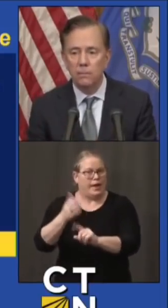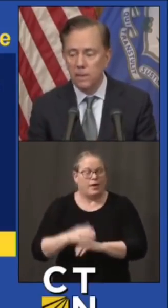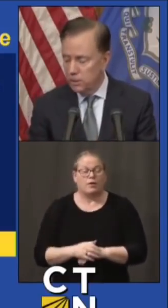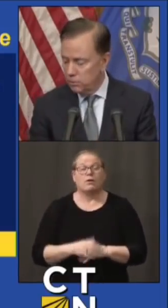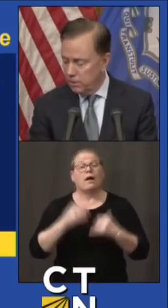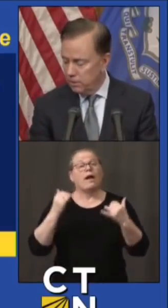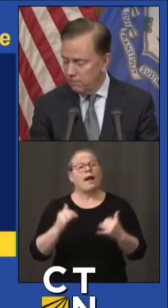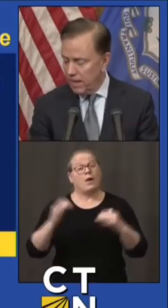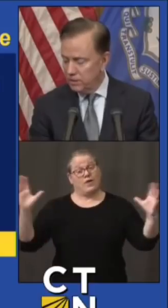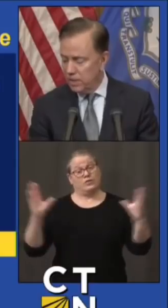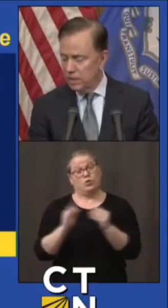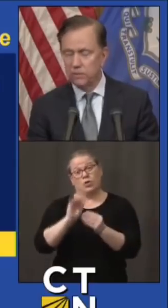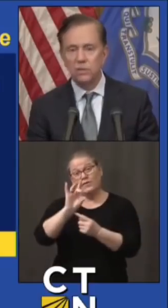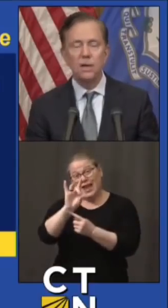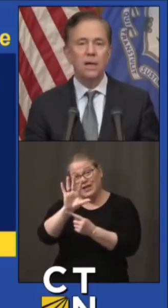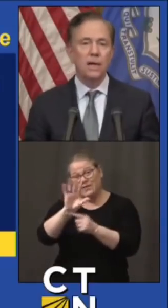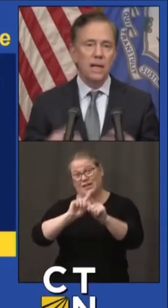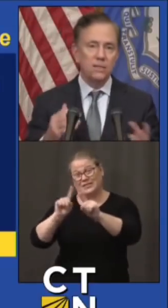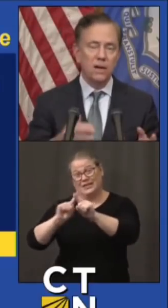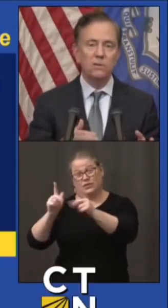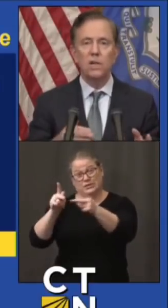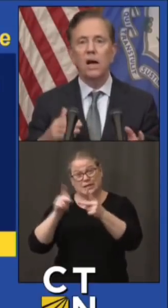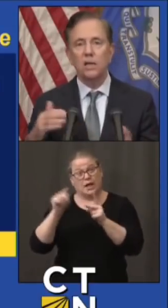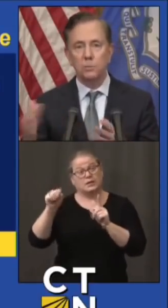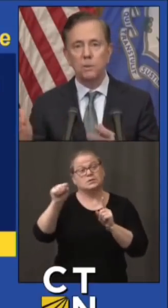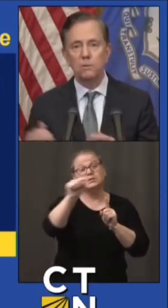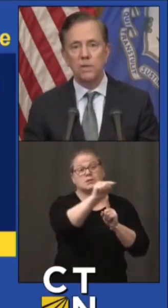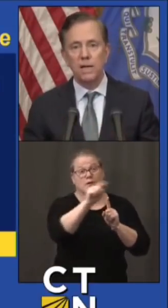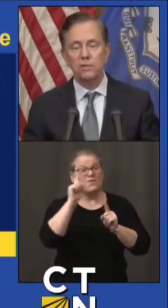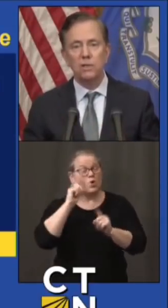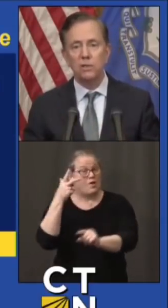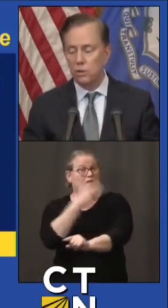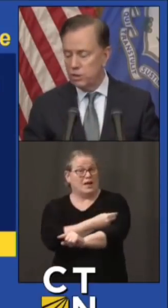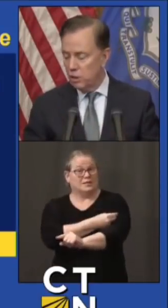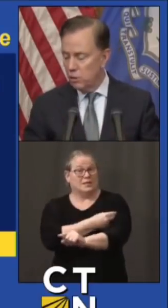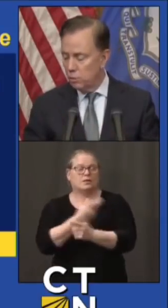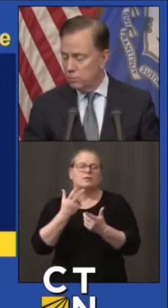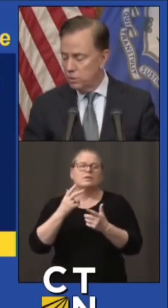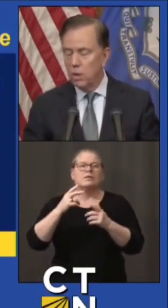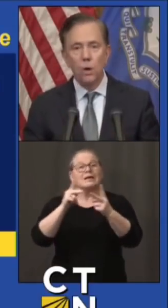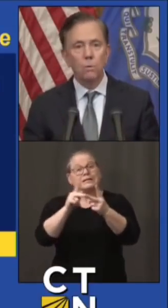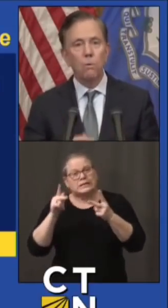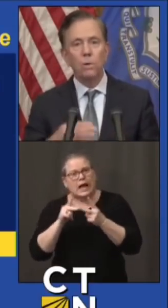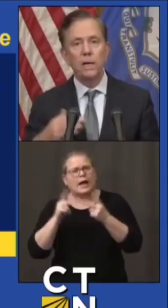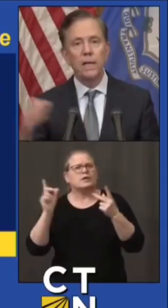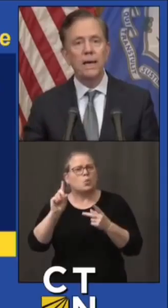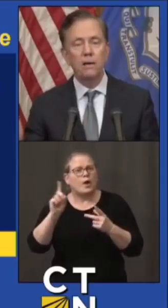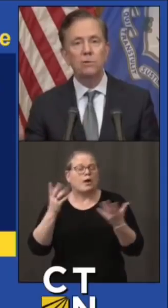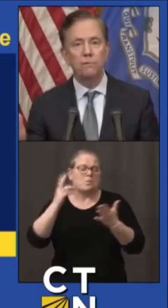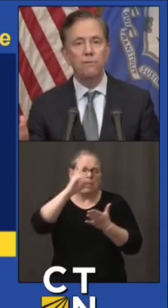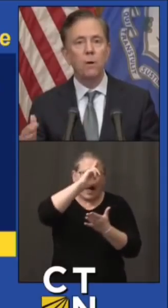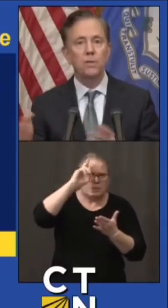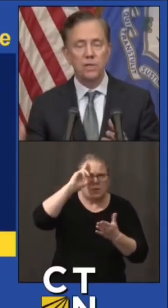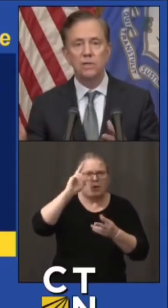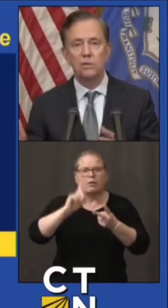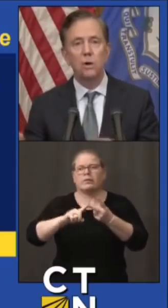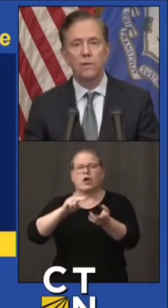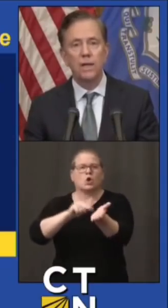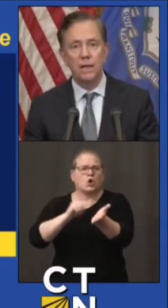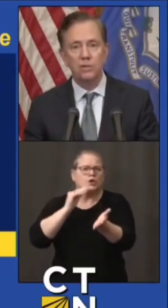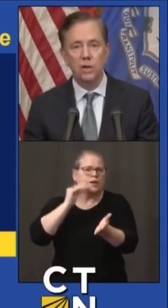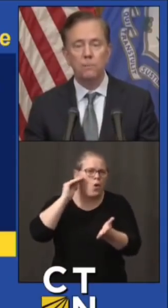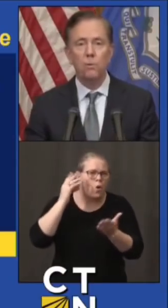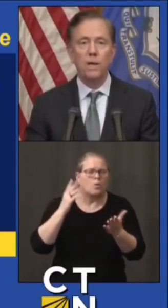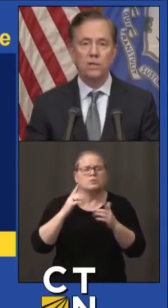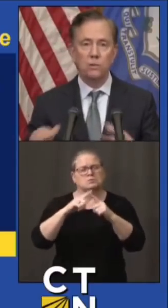now administering vaccines, and that's obviously hospitals, that's at the nursing homes. We're rolling that out to pharmacies over